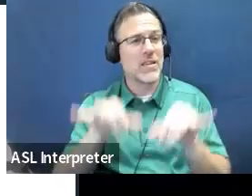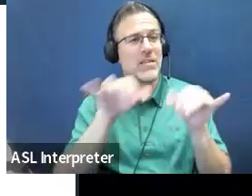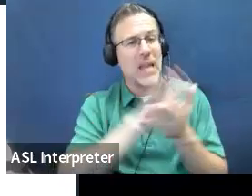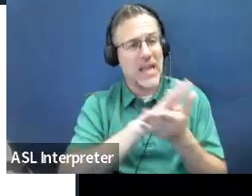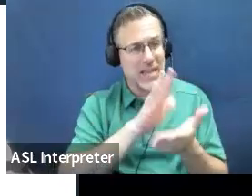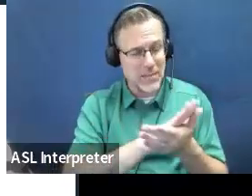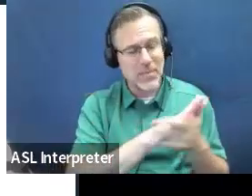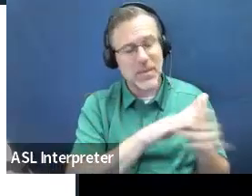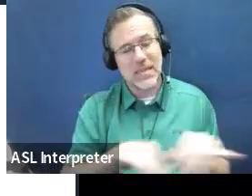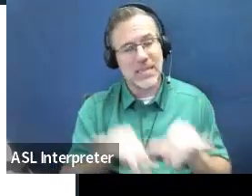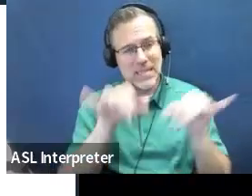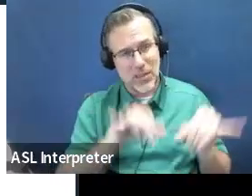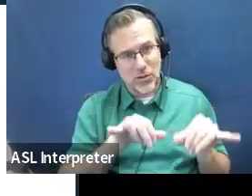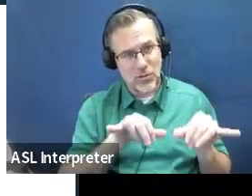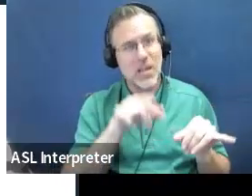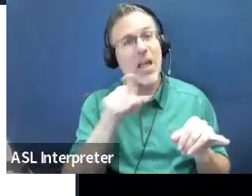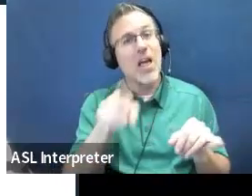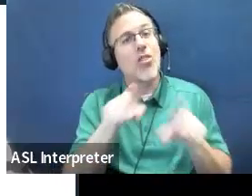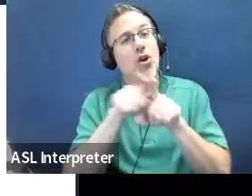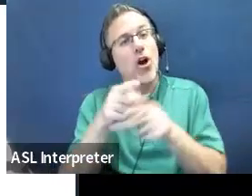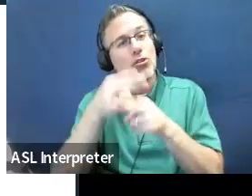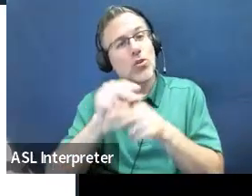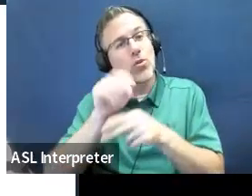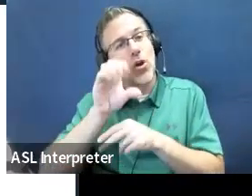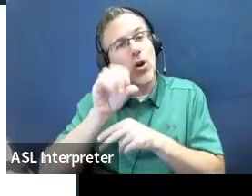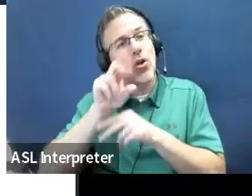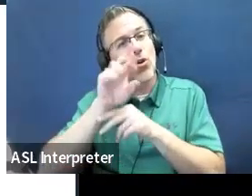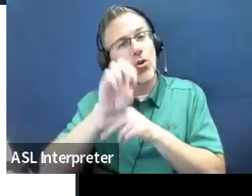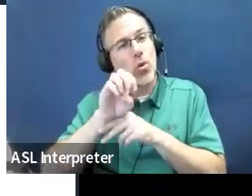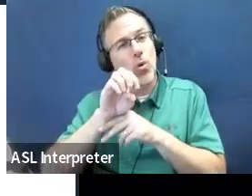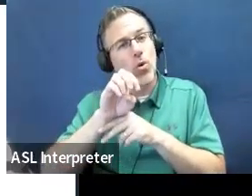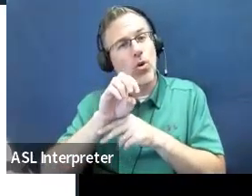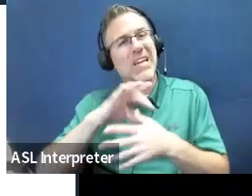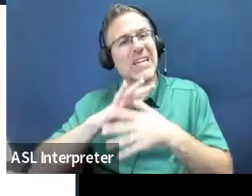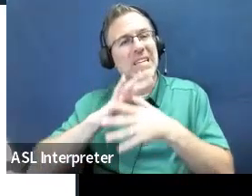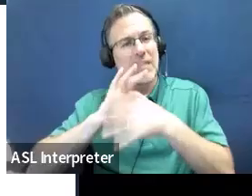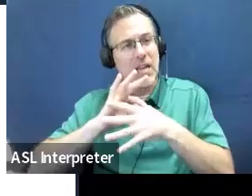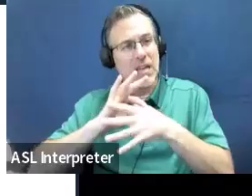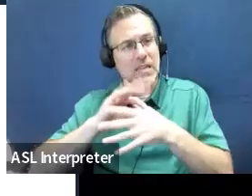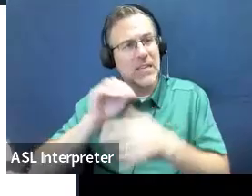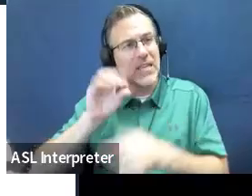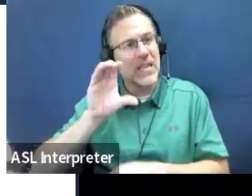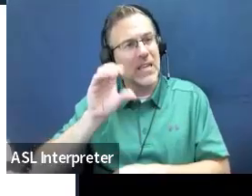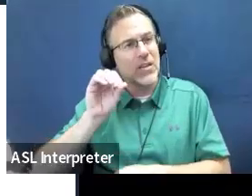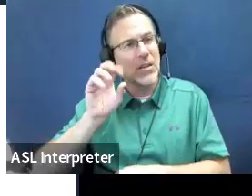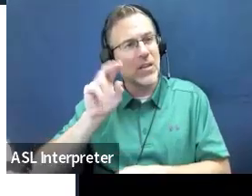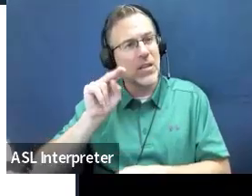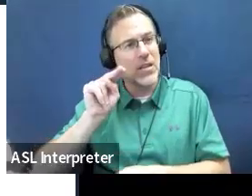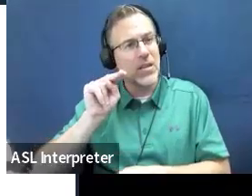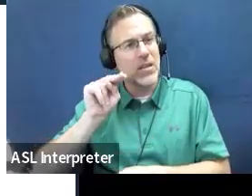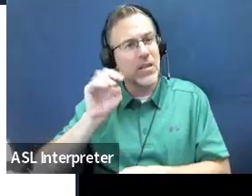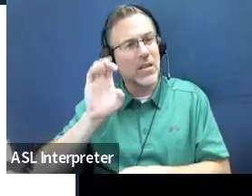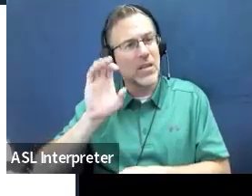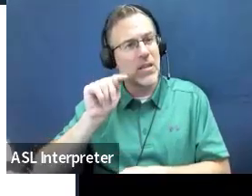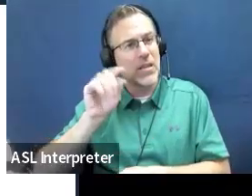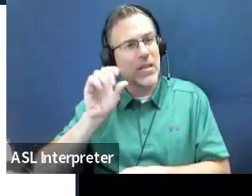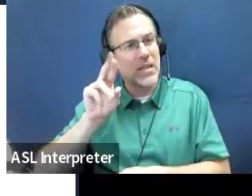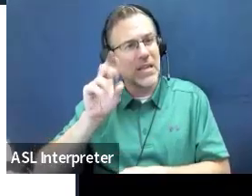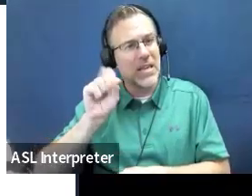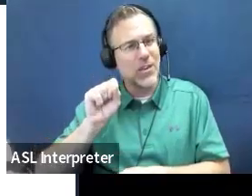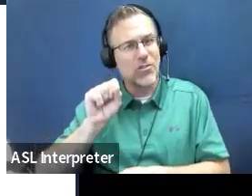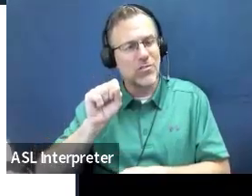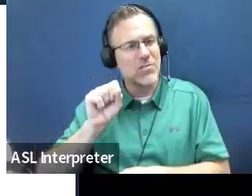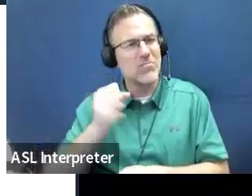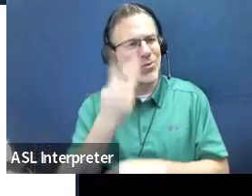because they're also called core content connectors, which I don't know why they have two names.